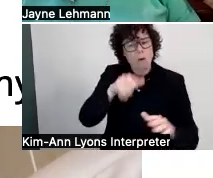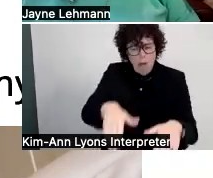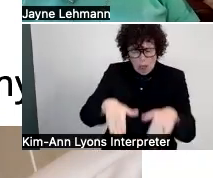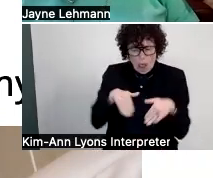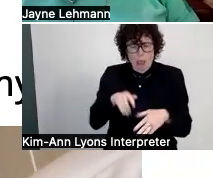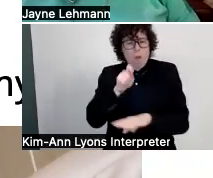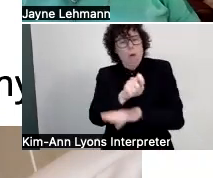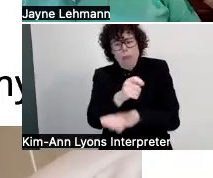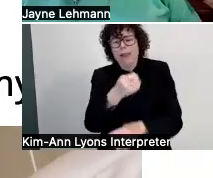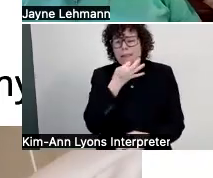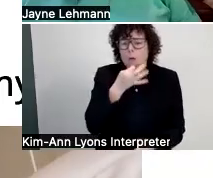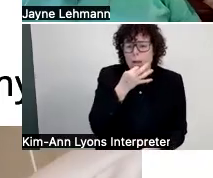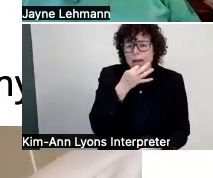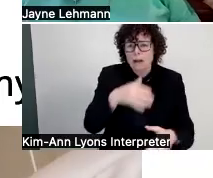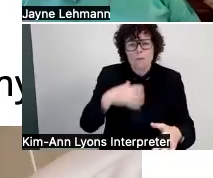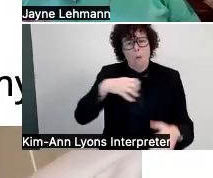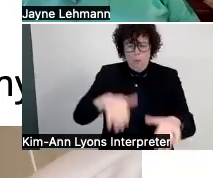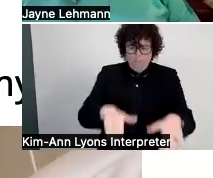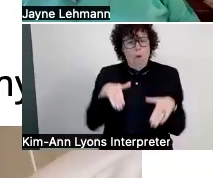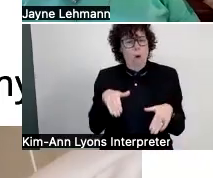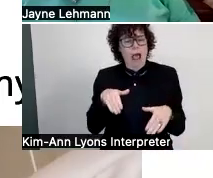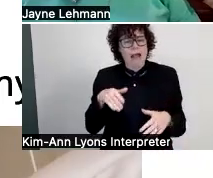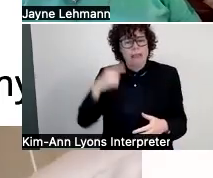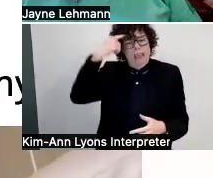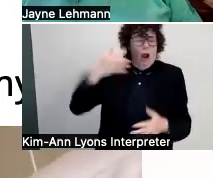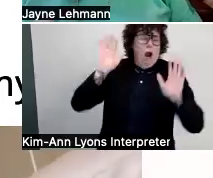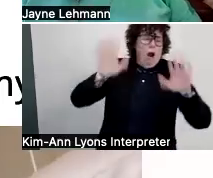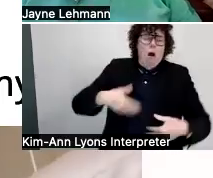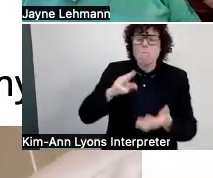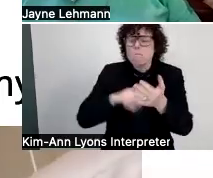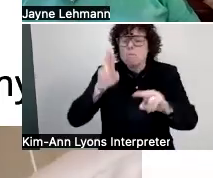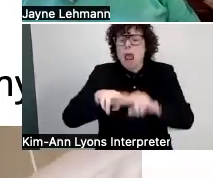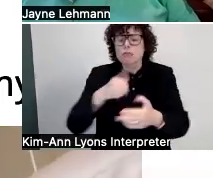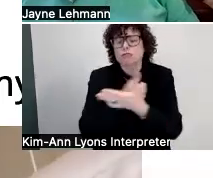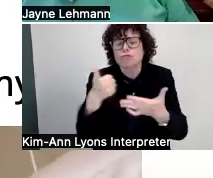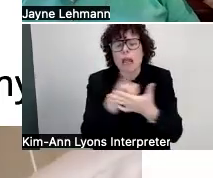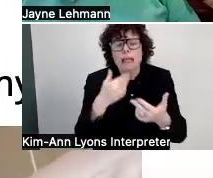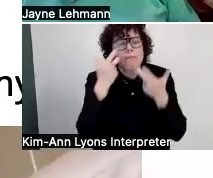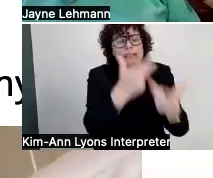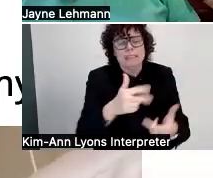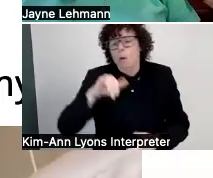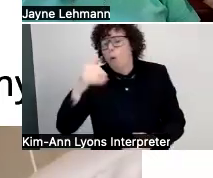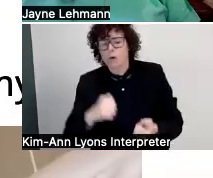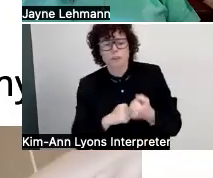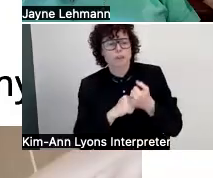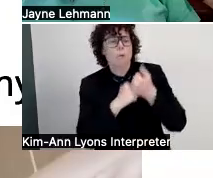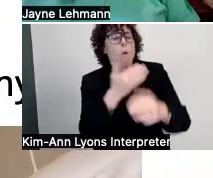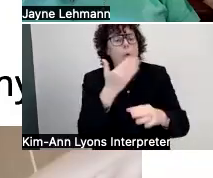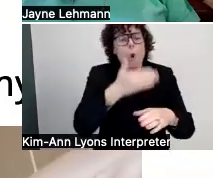And especially if parents are there or support workers.